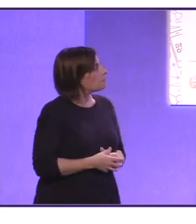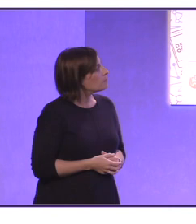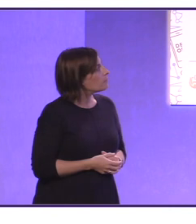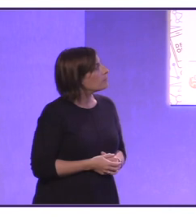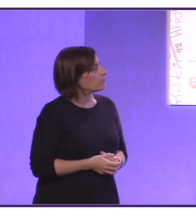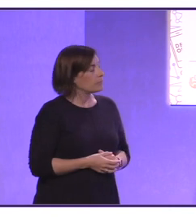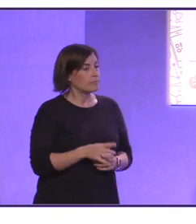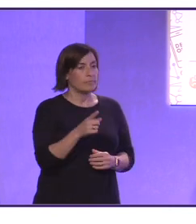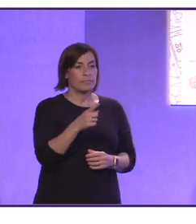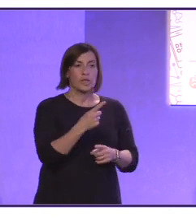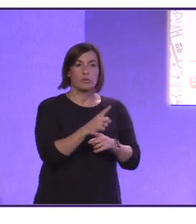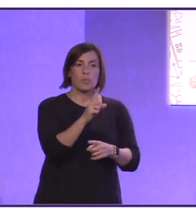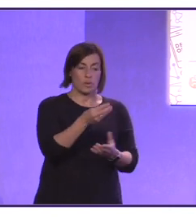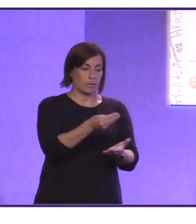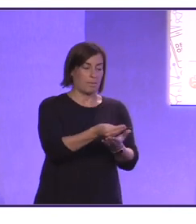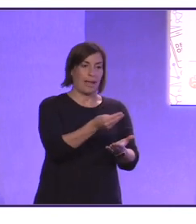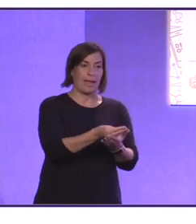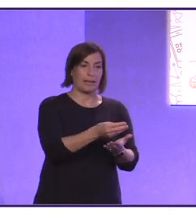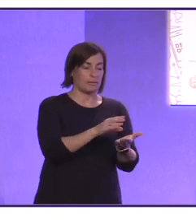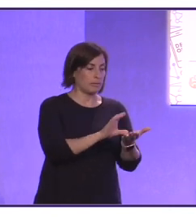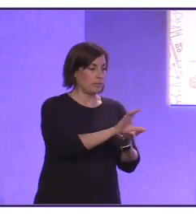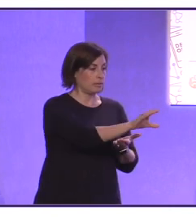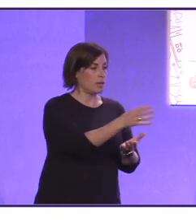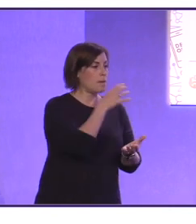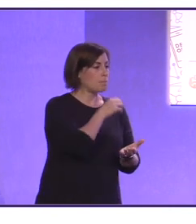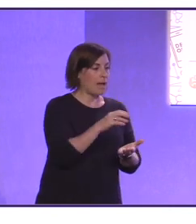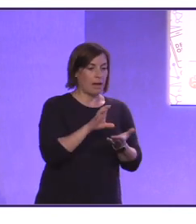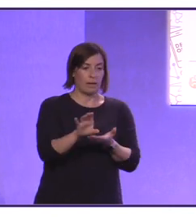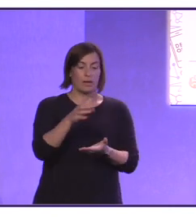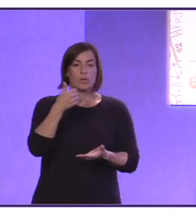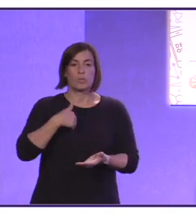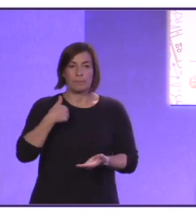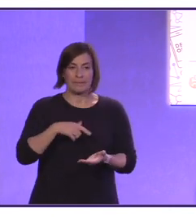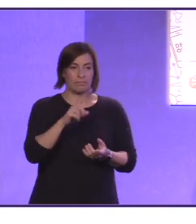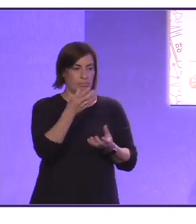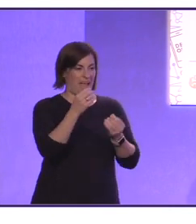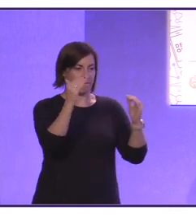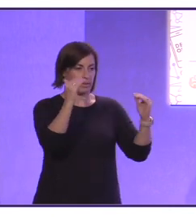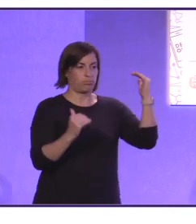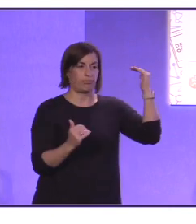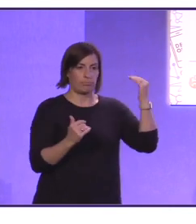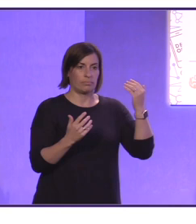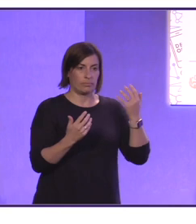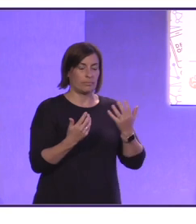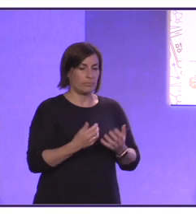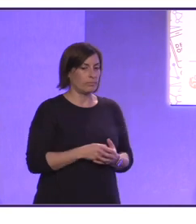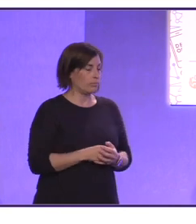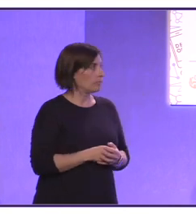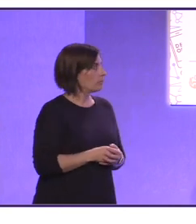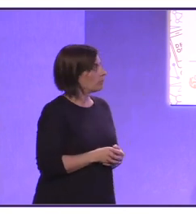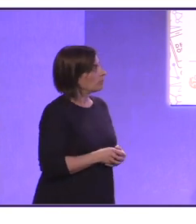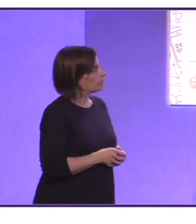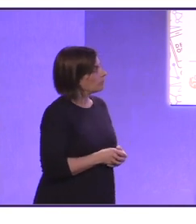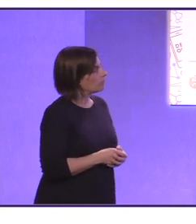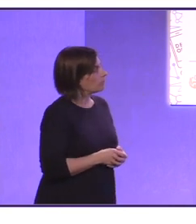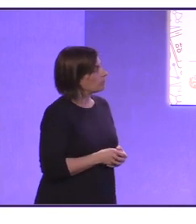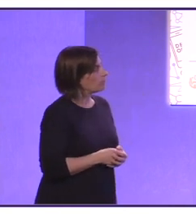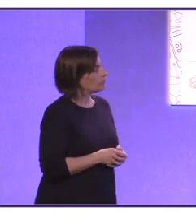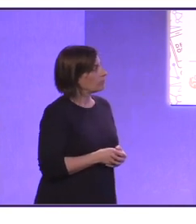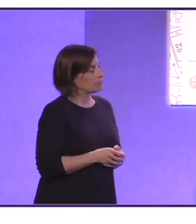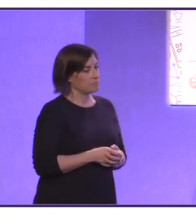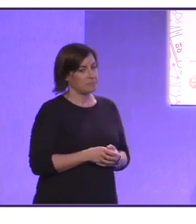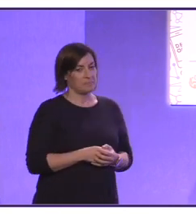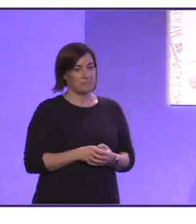pay gap. So fundamentally, and in a lot of sectors, almost universally, and across the